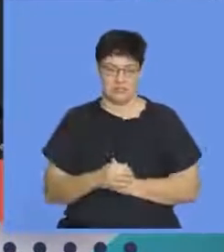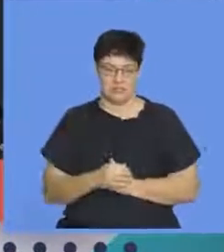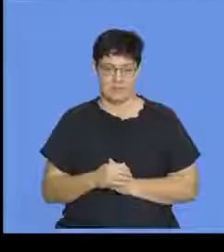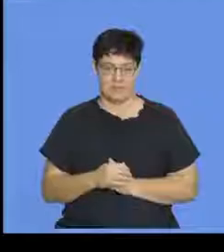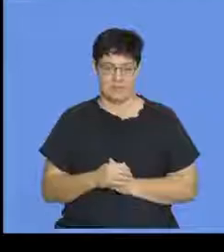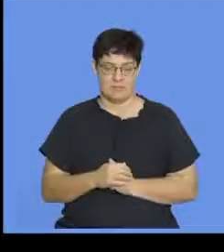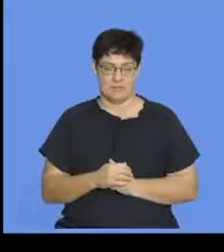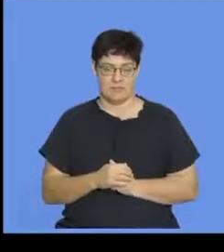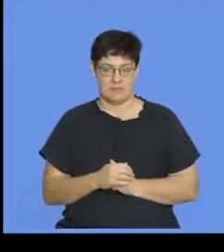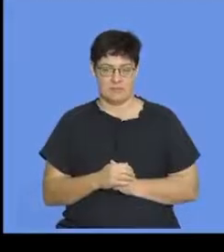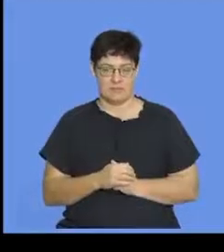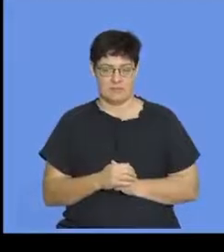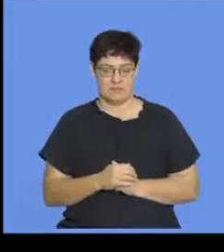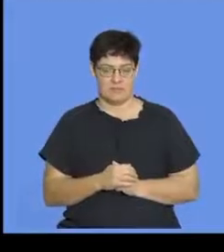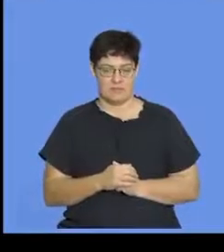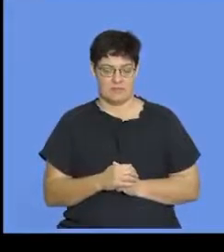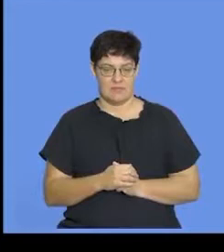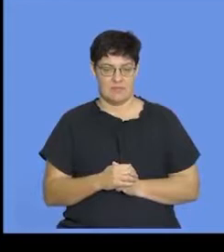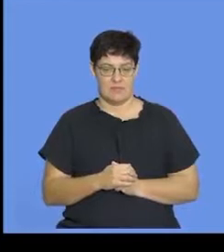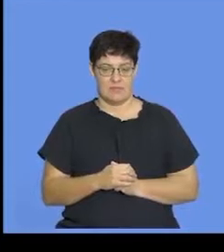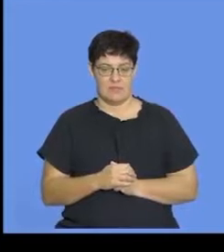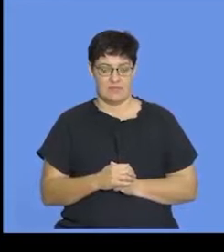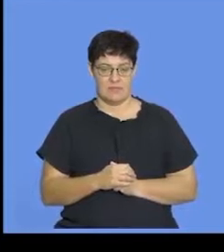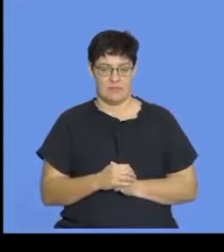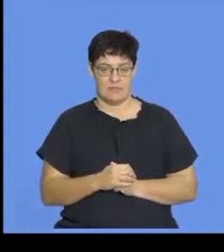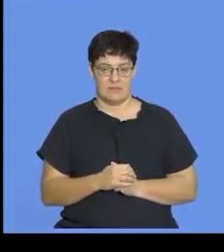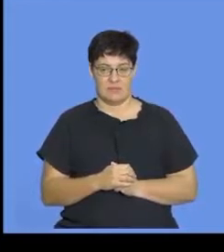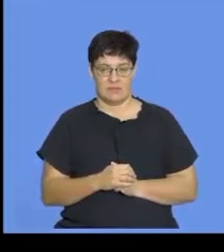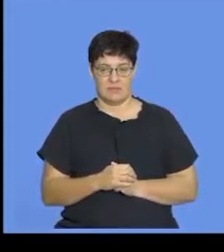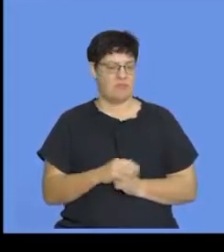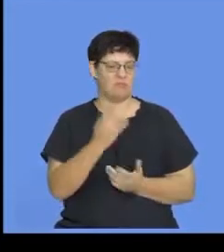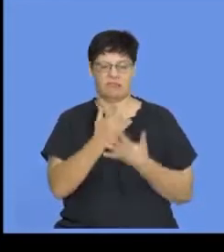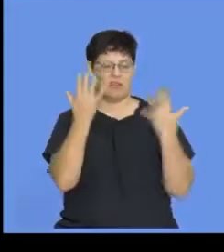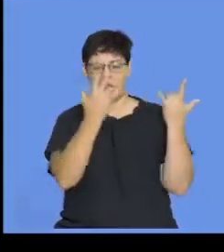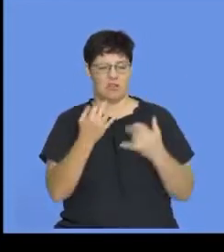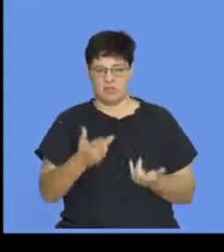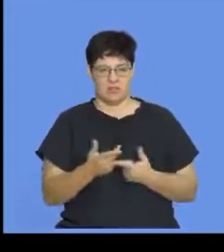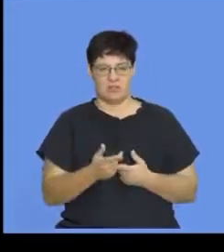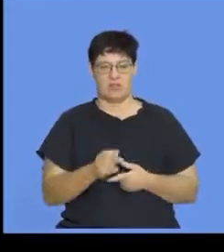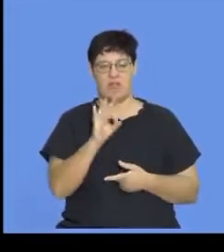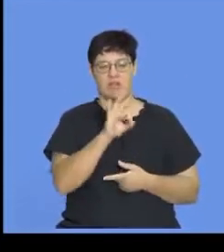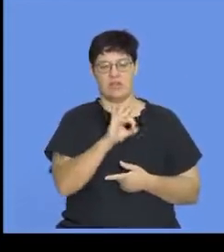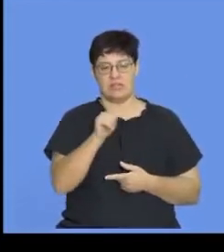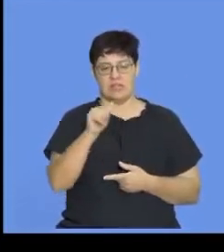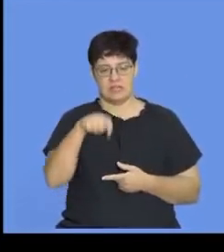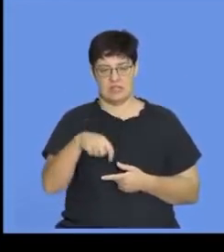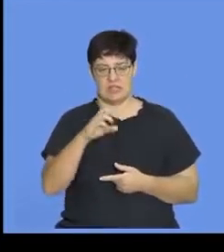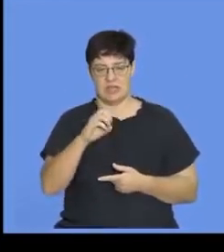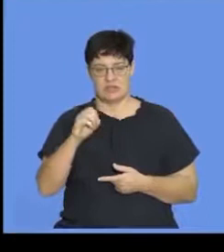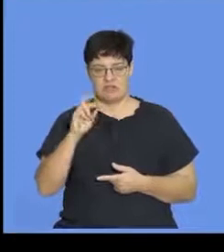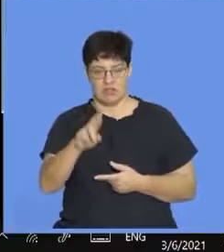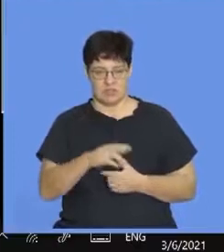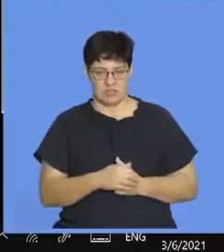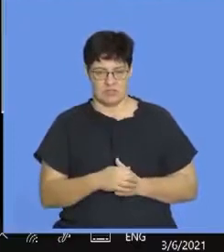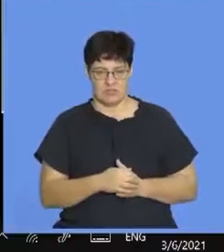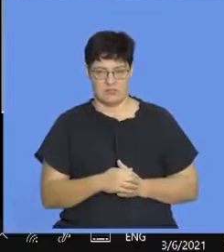take 60% of 60,000. We can do it as a straightforward calculation. It would be 36,000 Rand. Let's just check on the calculator